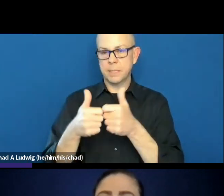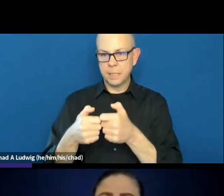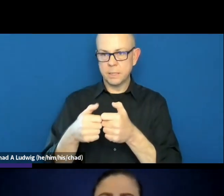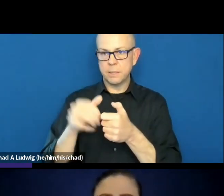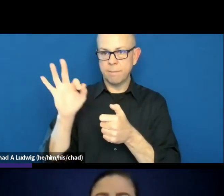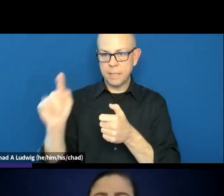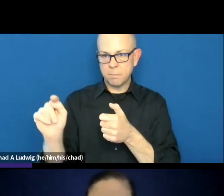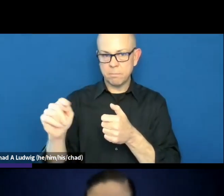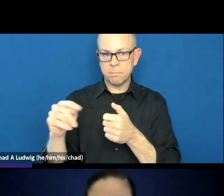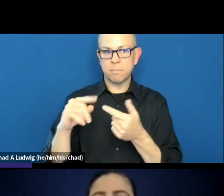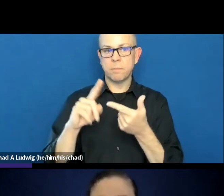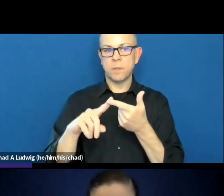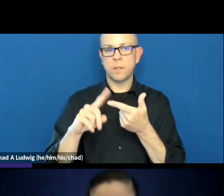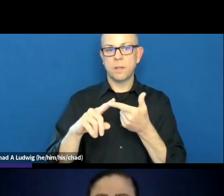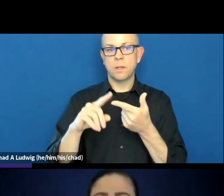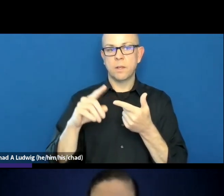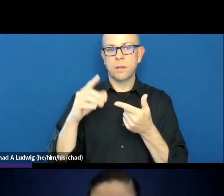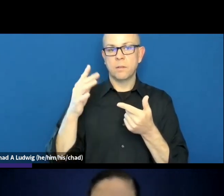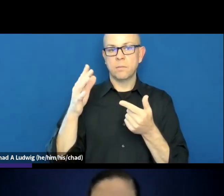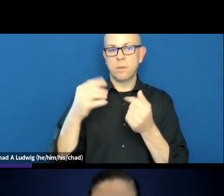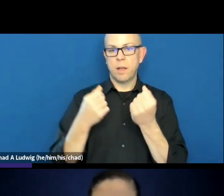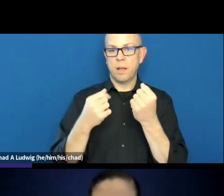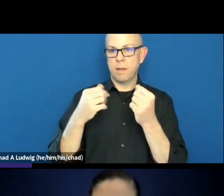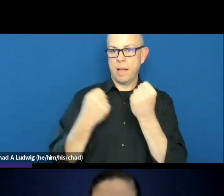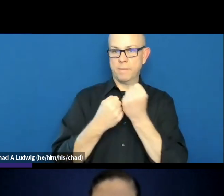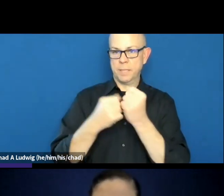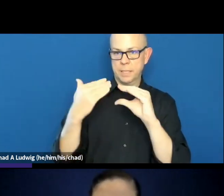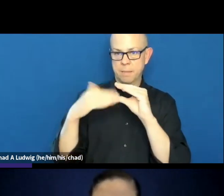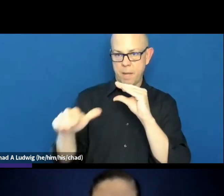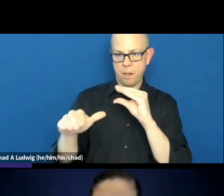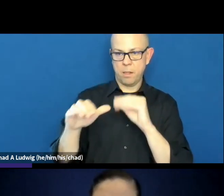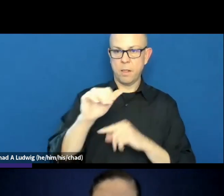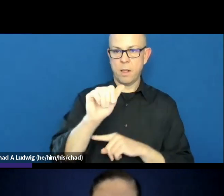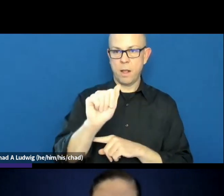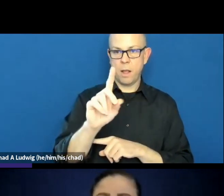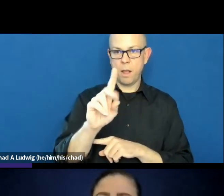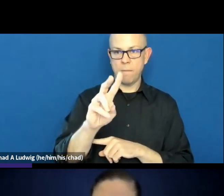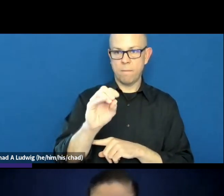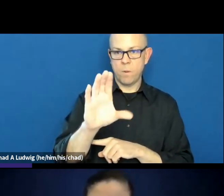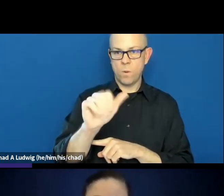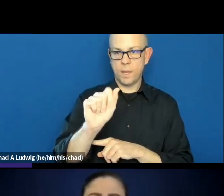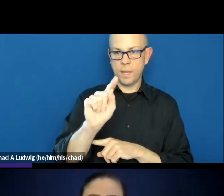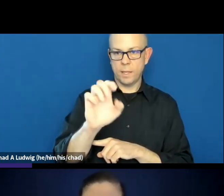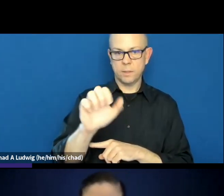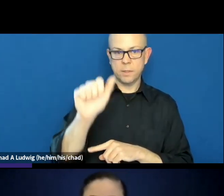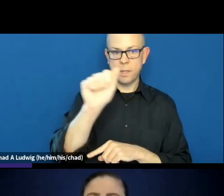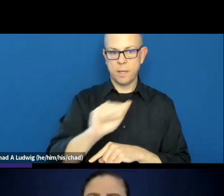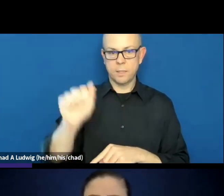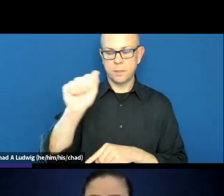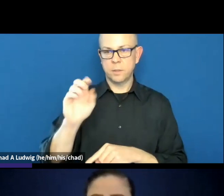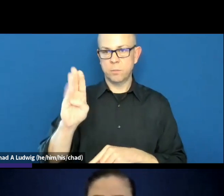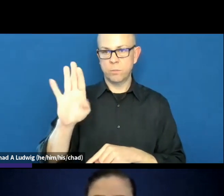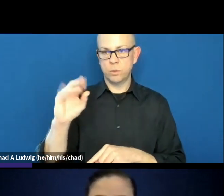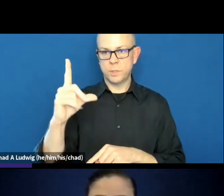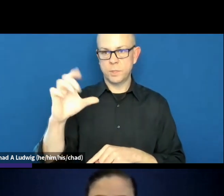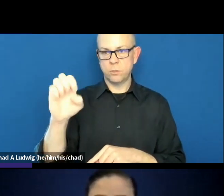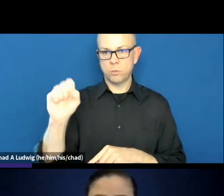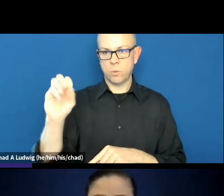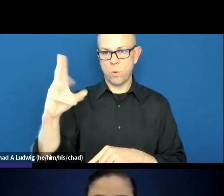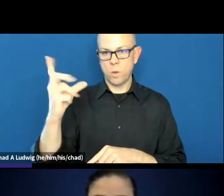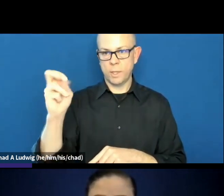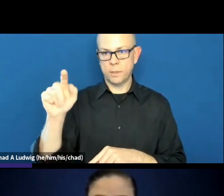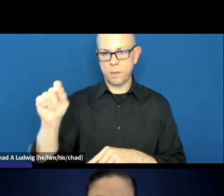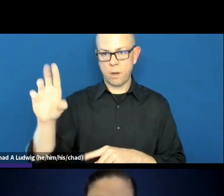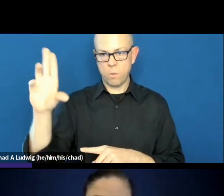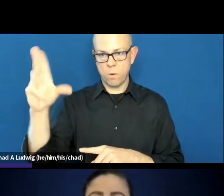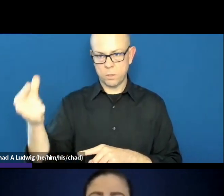You can contact Sammy via text. You can contact her via FaceTime or email at